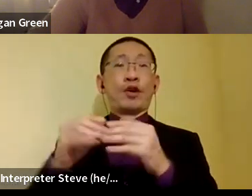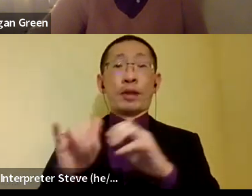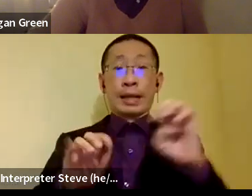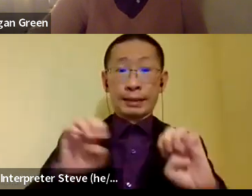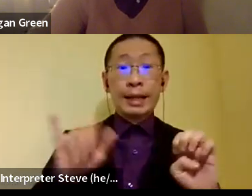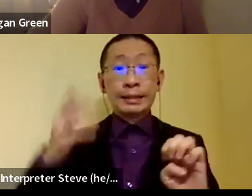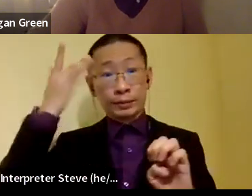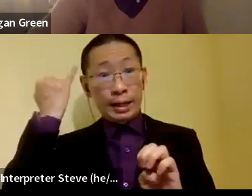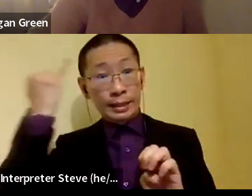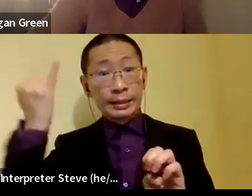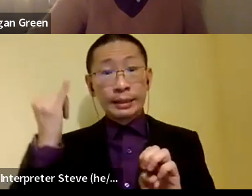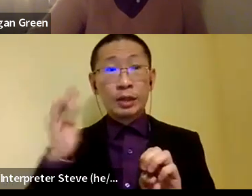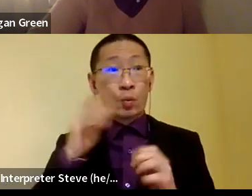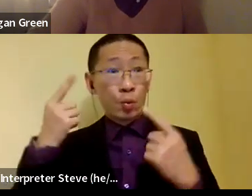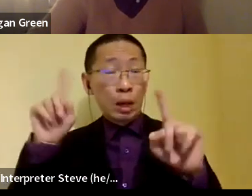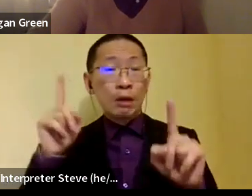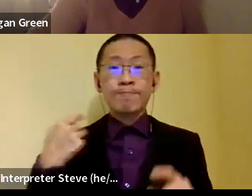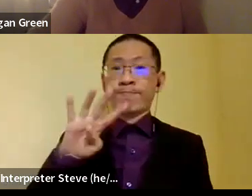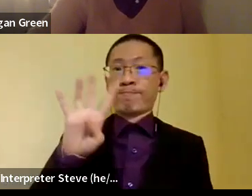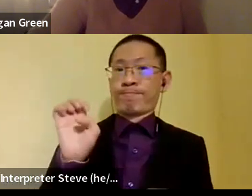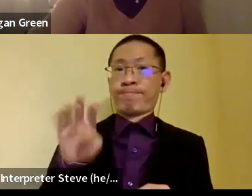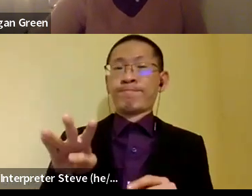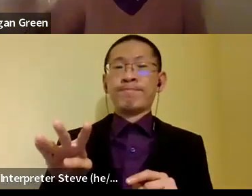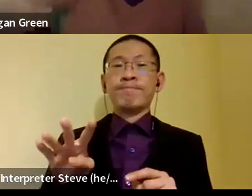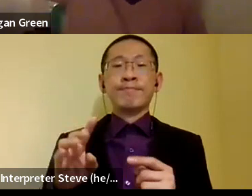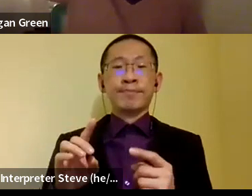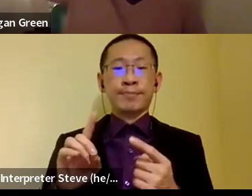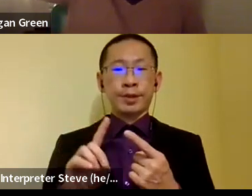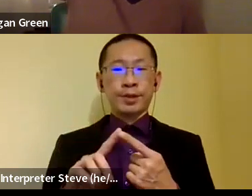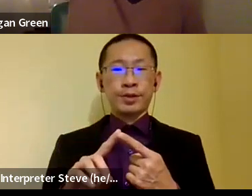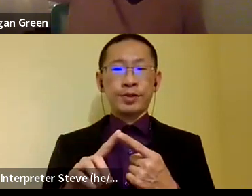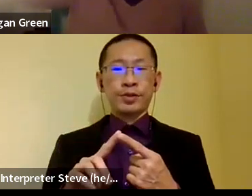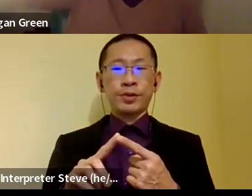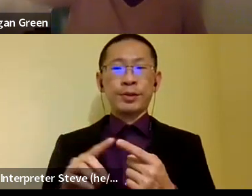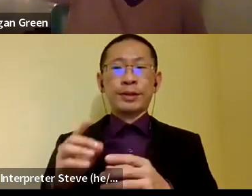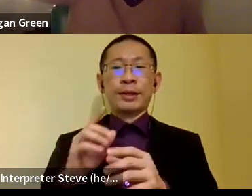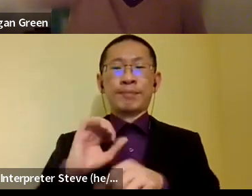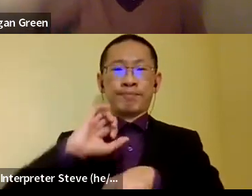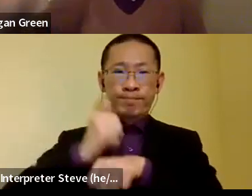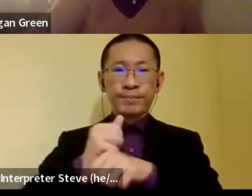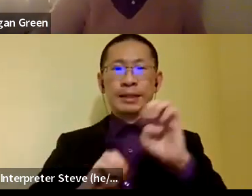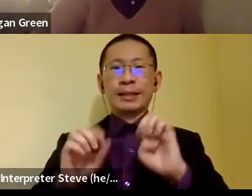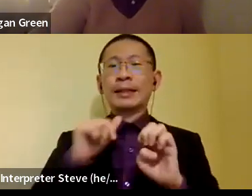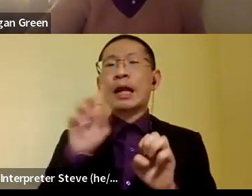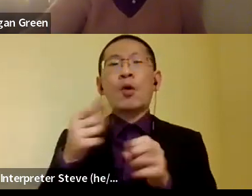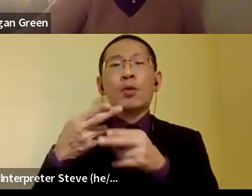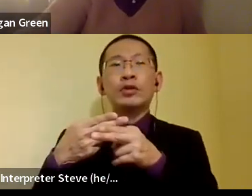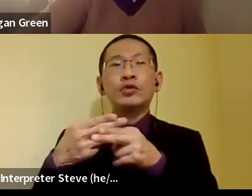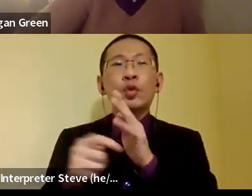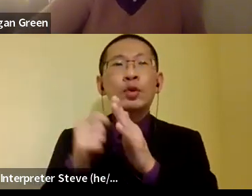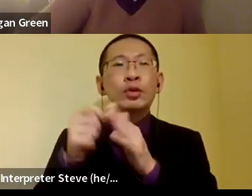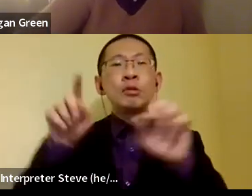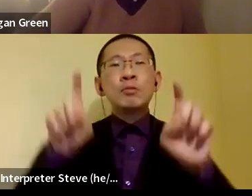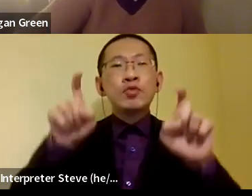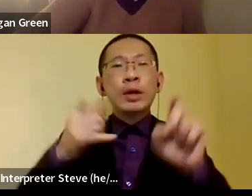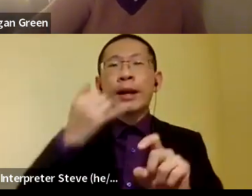but we don't know if it's going to work, towards a sort of securing the experiment so that it's not just a short-term trial